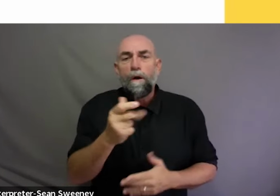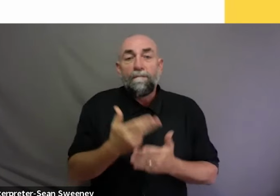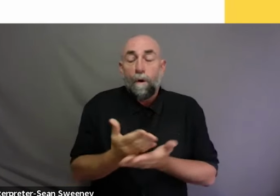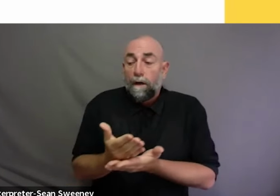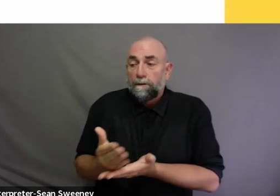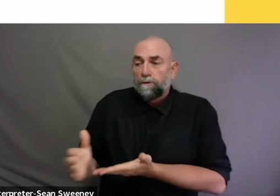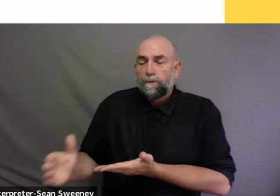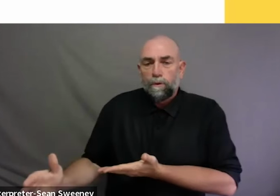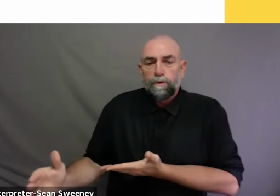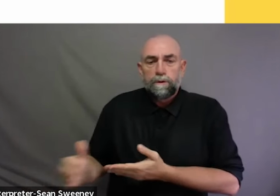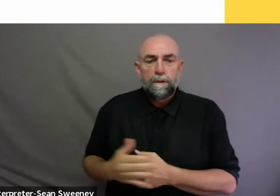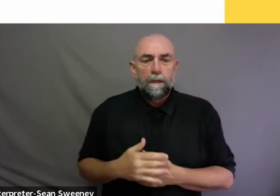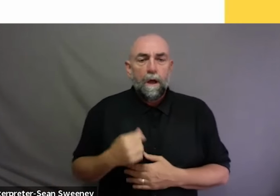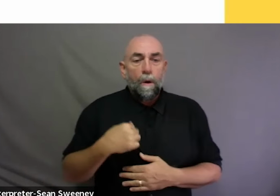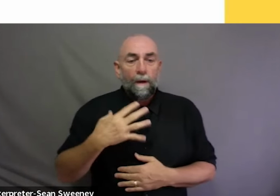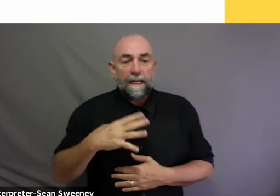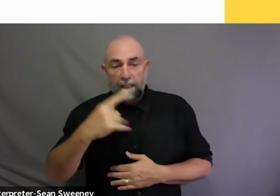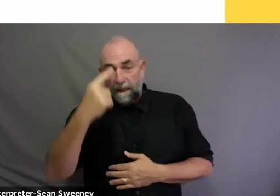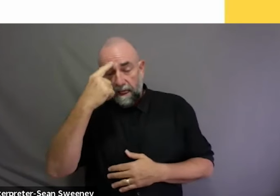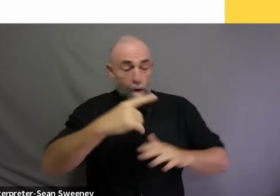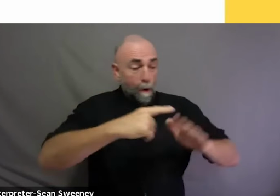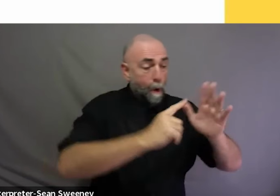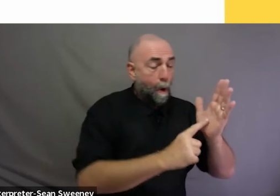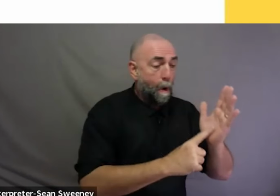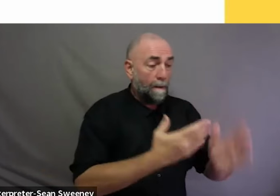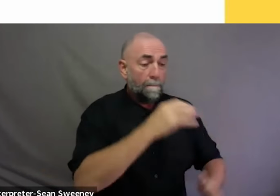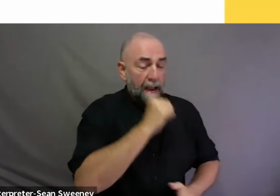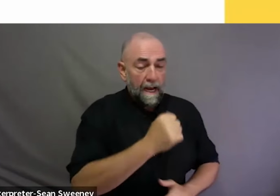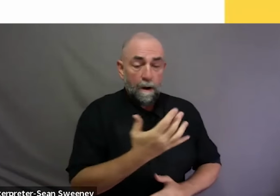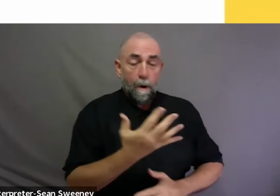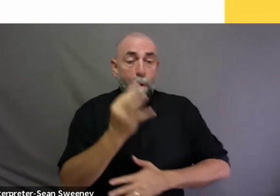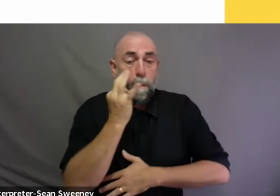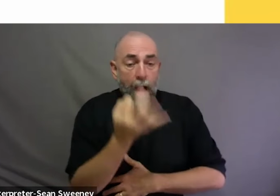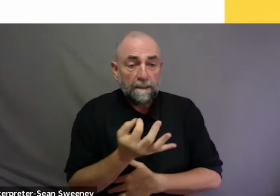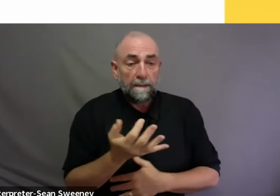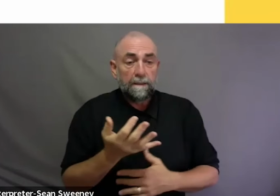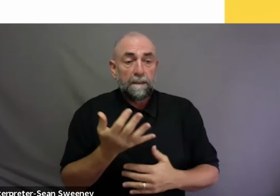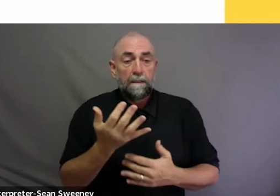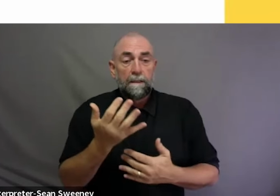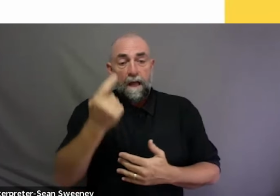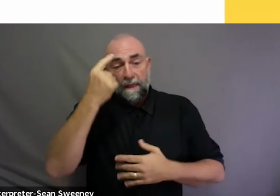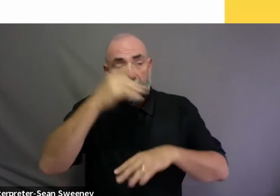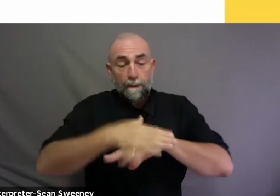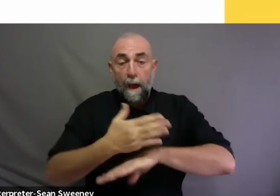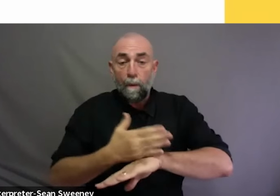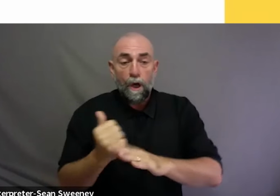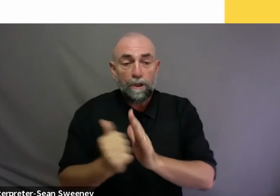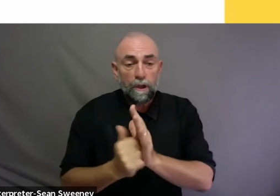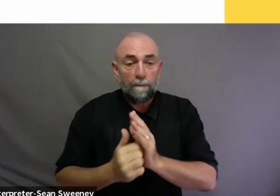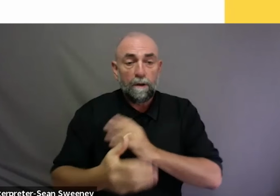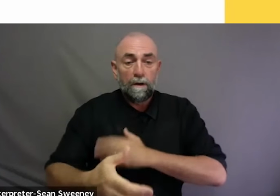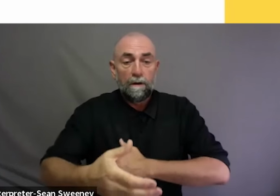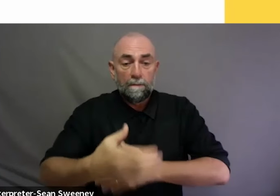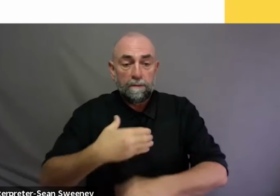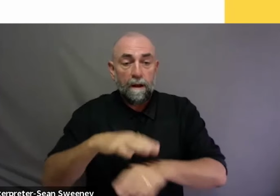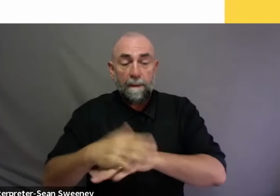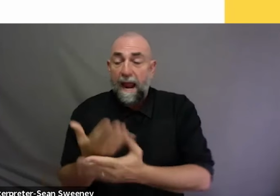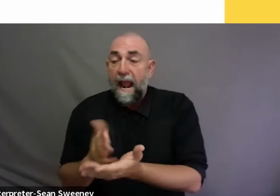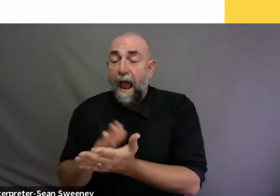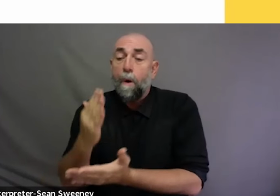see how women think. If you want to know how women would use something you're designing, get a woman on your design team. They're not extinct. We don't need to study